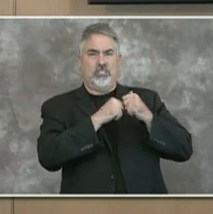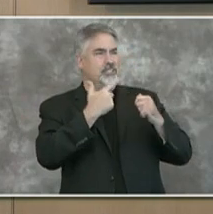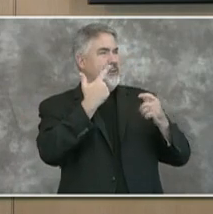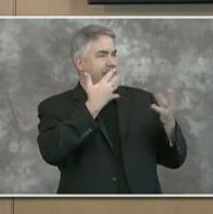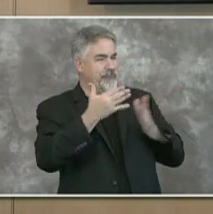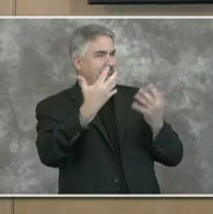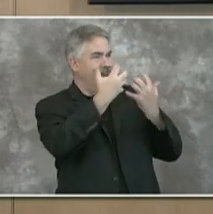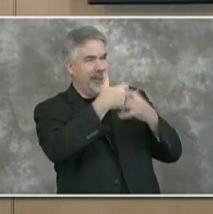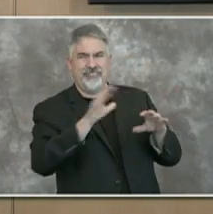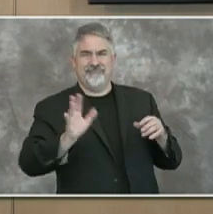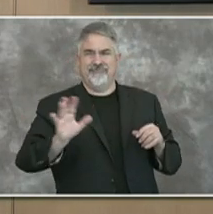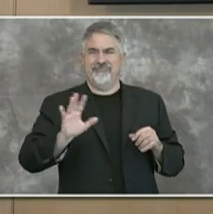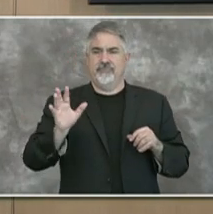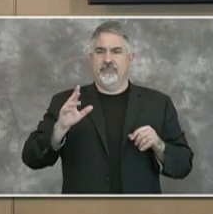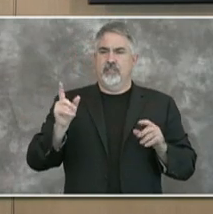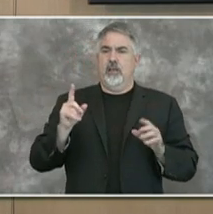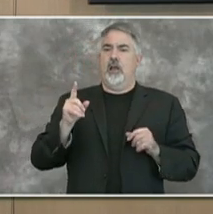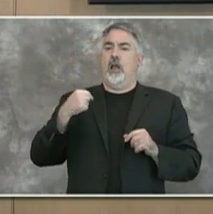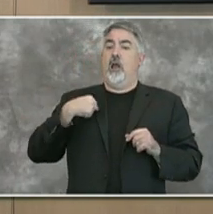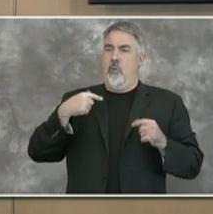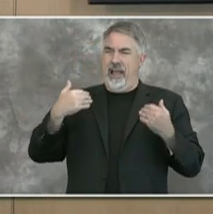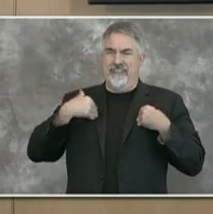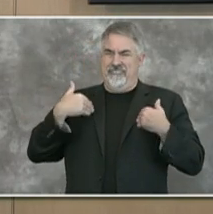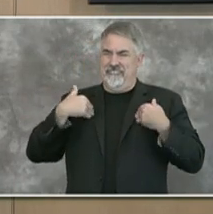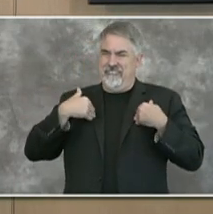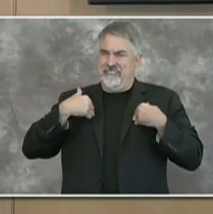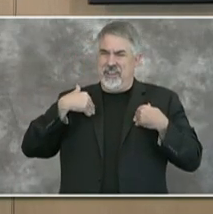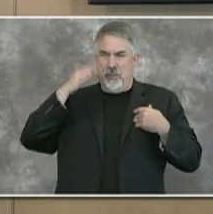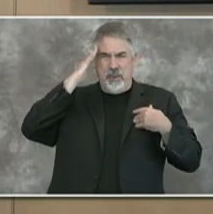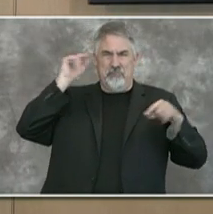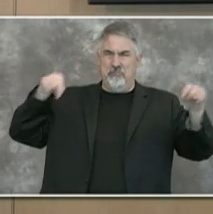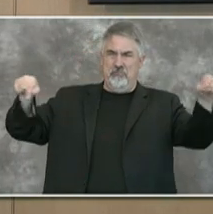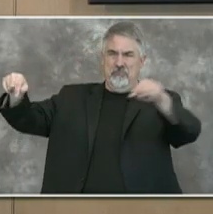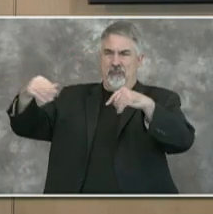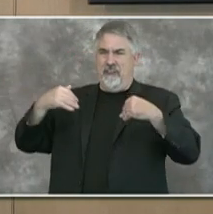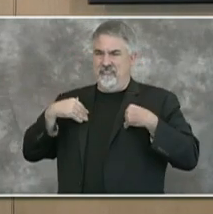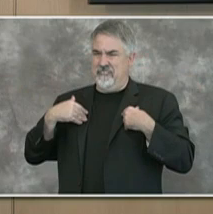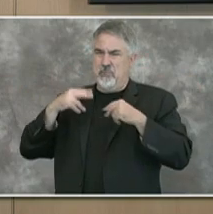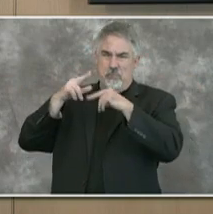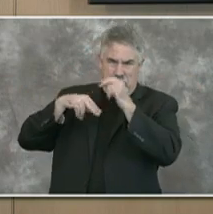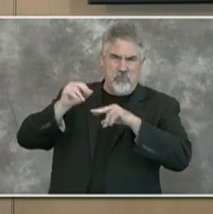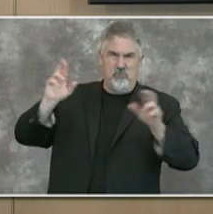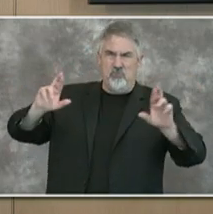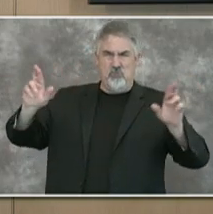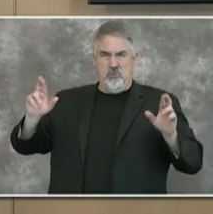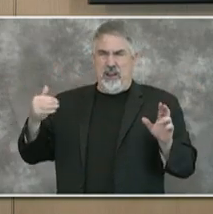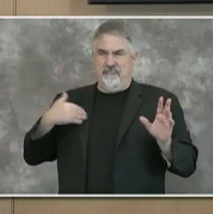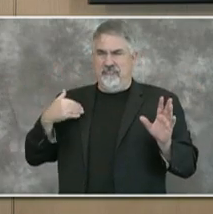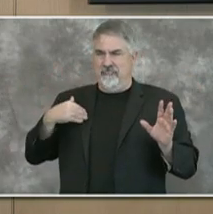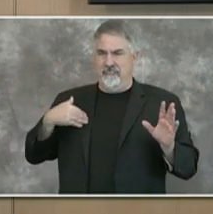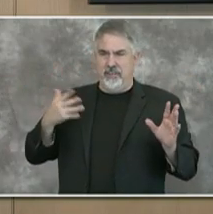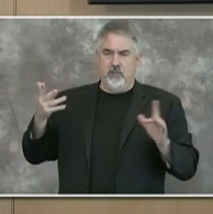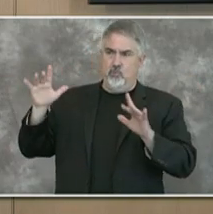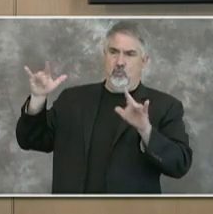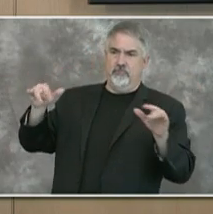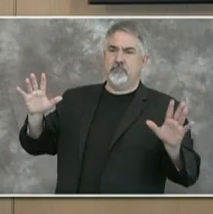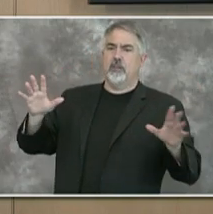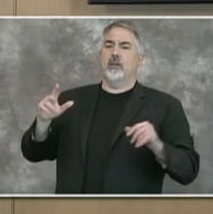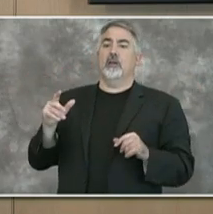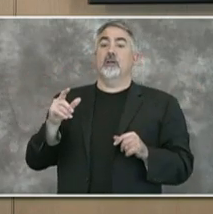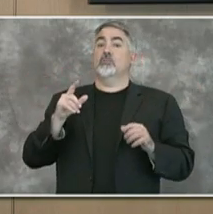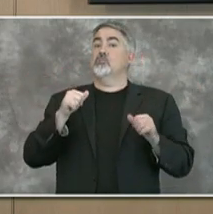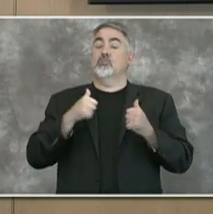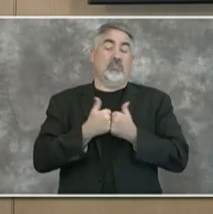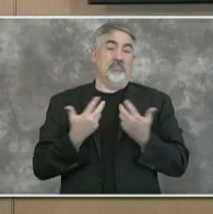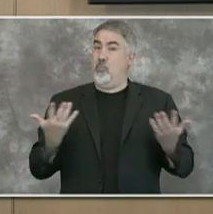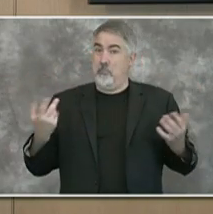a excess of available structures. There are a lot of buildings that are available. There are a lot of buildings that are empty. The challenge in raising the capacity of our